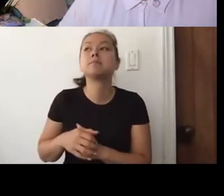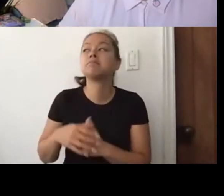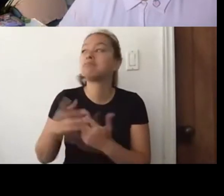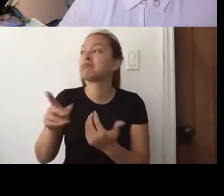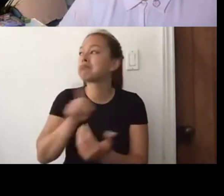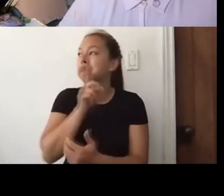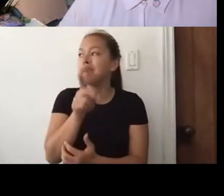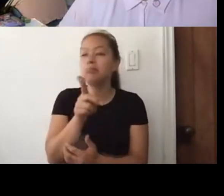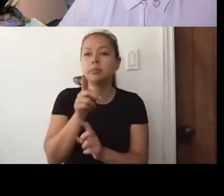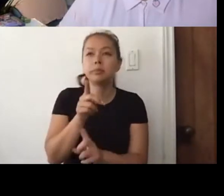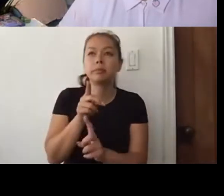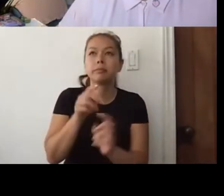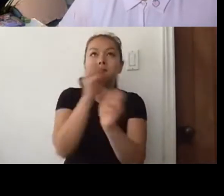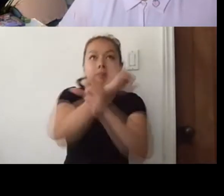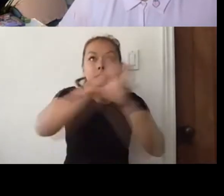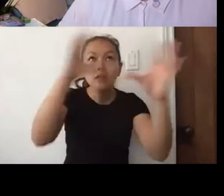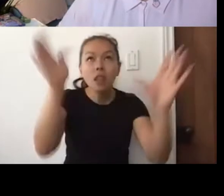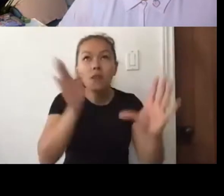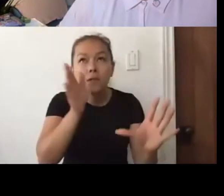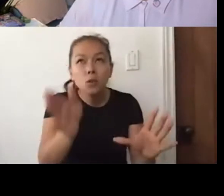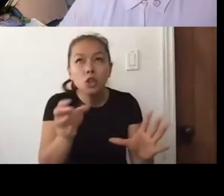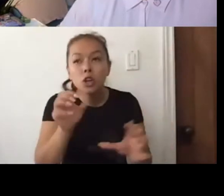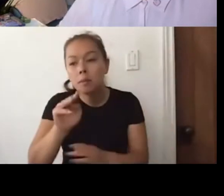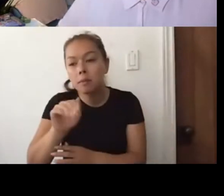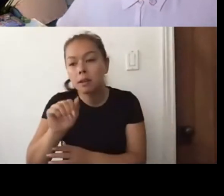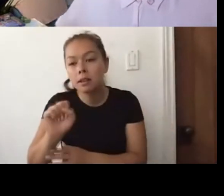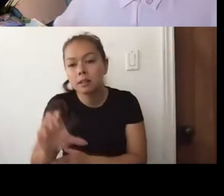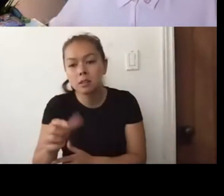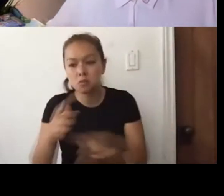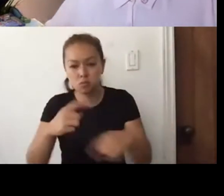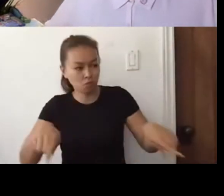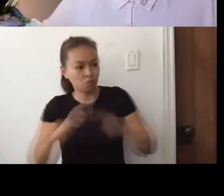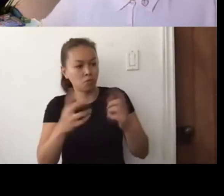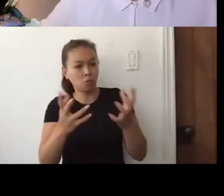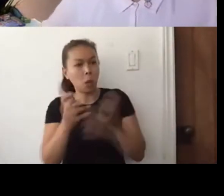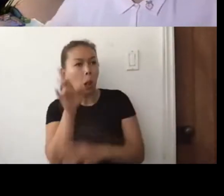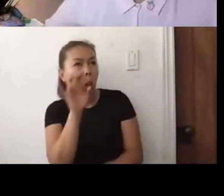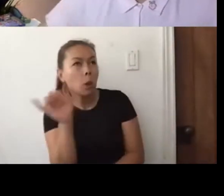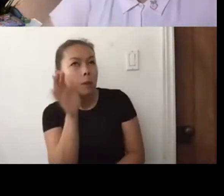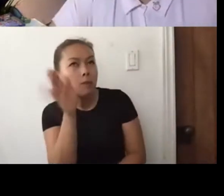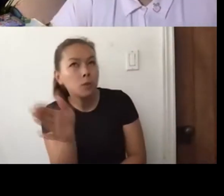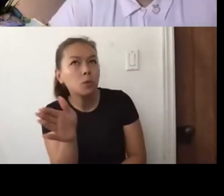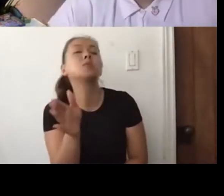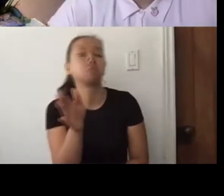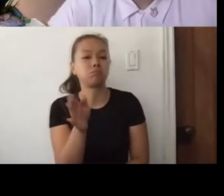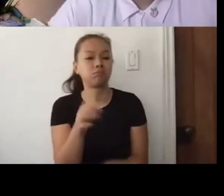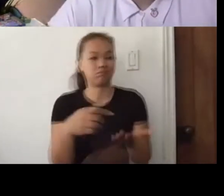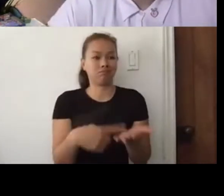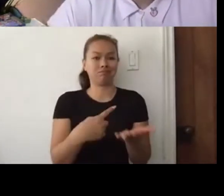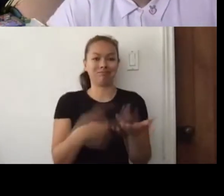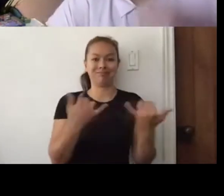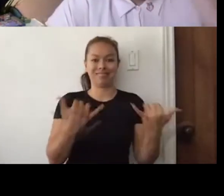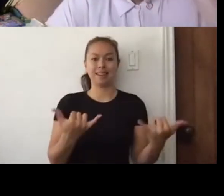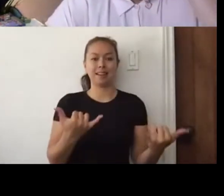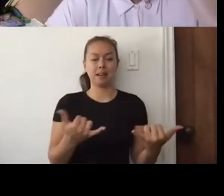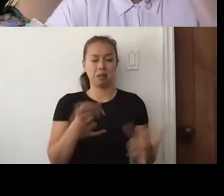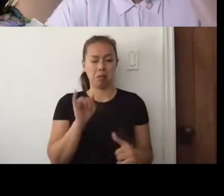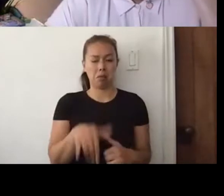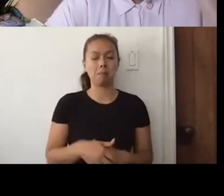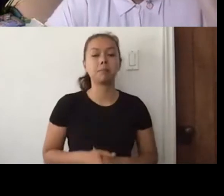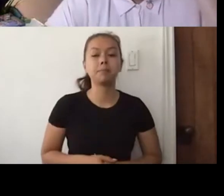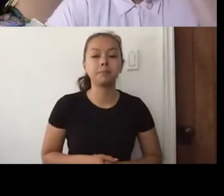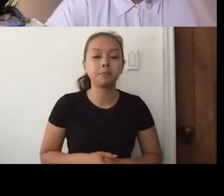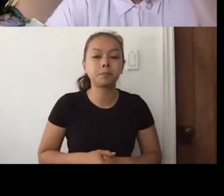want that to look like in the future. I think that's a big piece of this conversation today. So without further ado, I want to jump into the